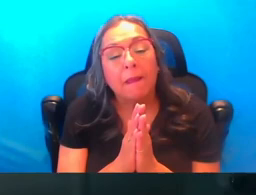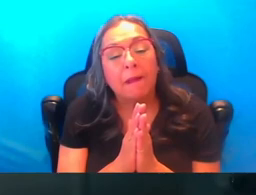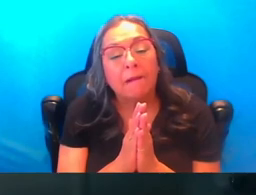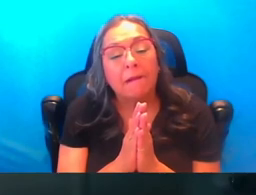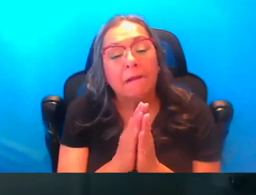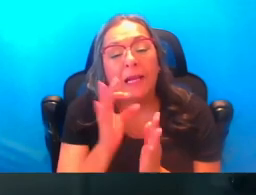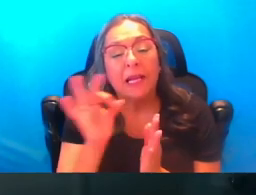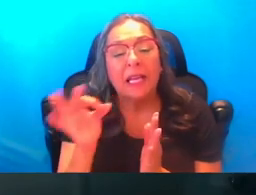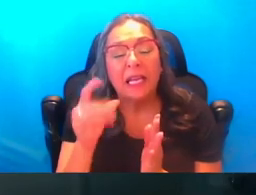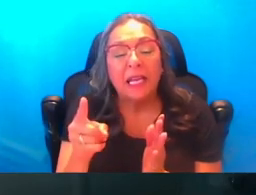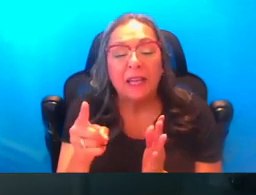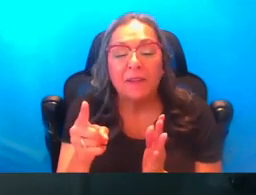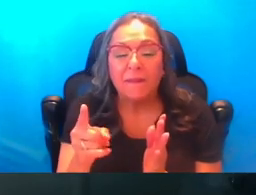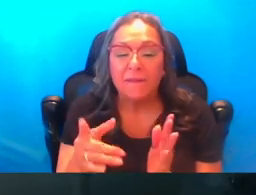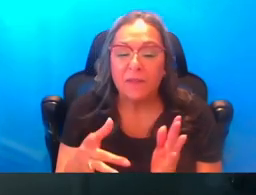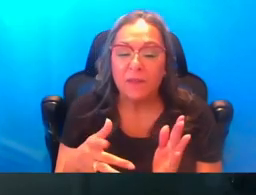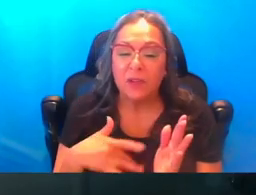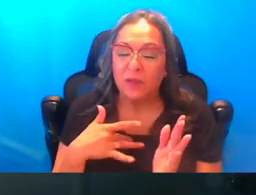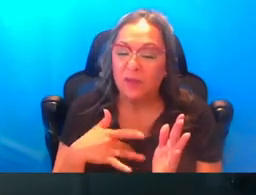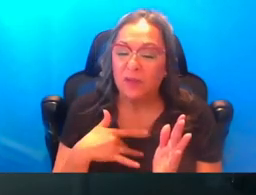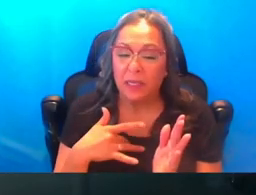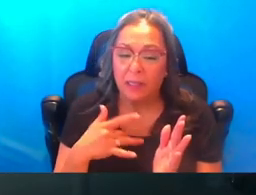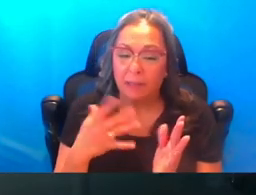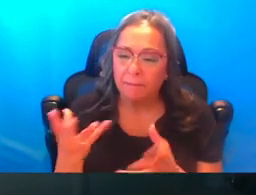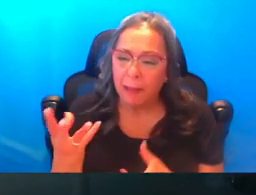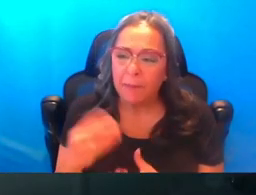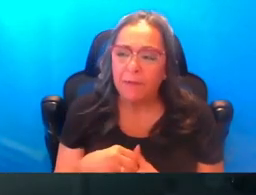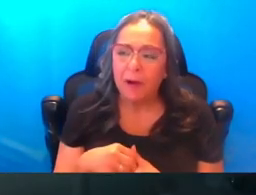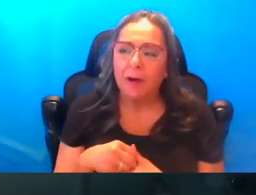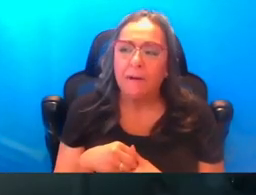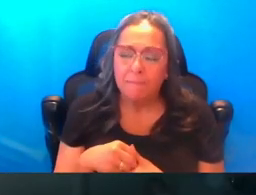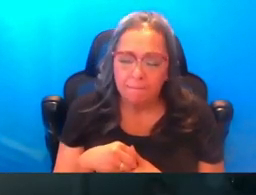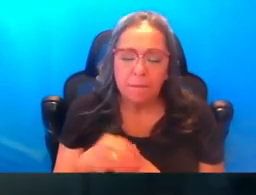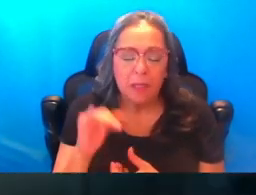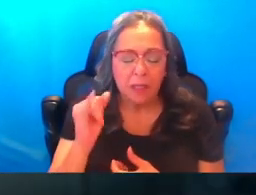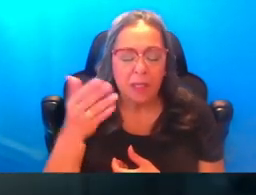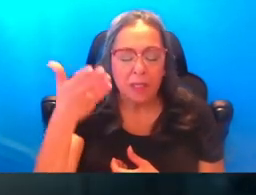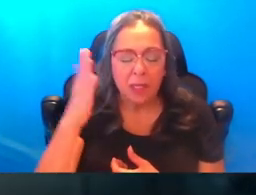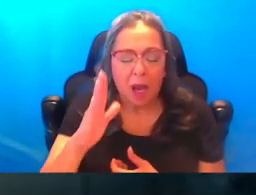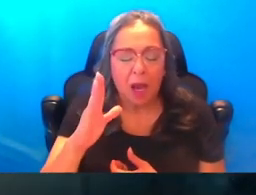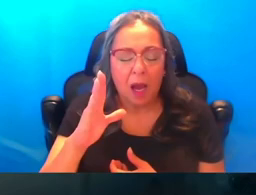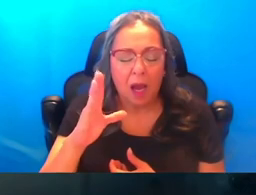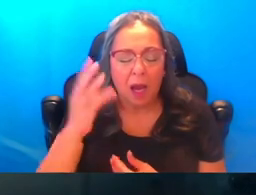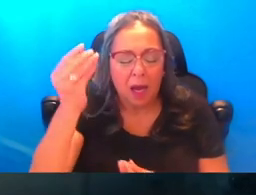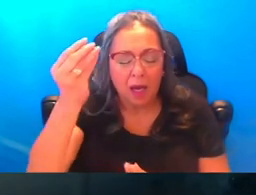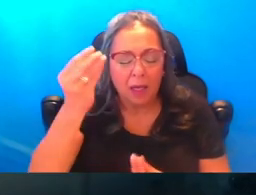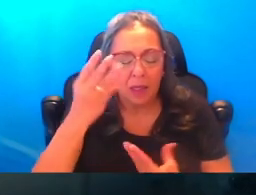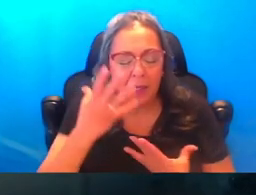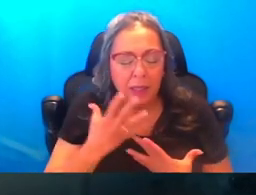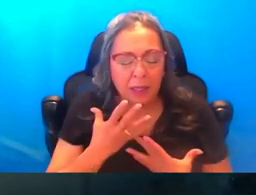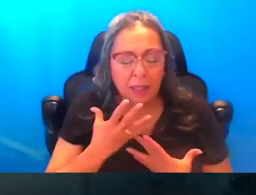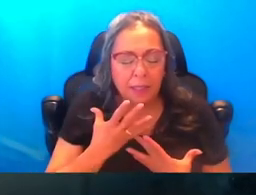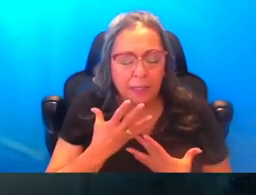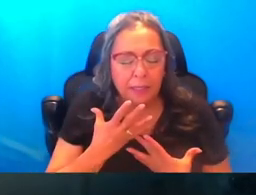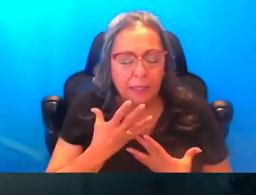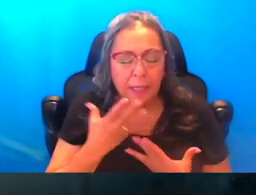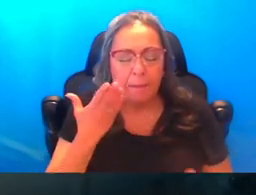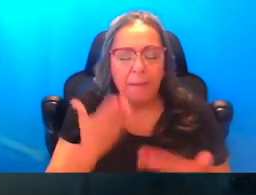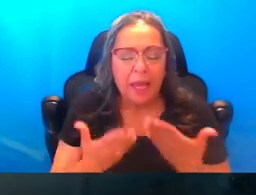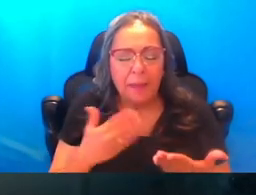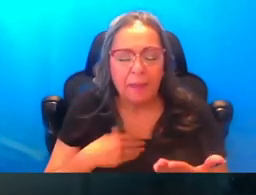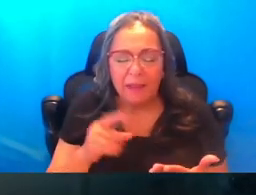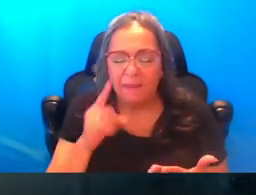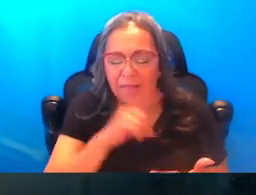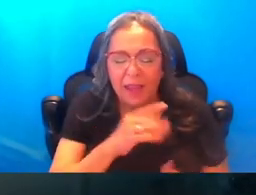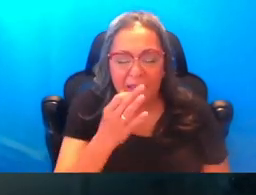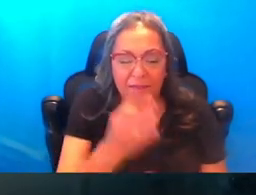If you're part of this today and you would just say, you know what, God is speaking to me right now. He's convicting me. Maybe I've had a fake faith,